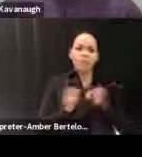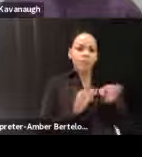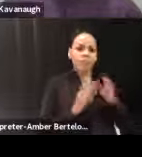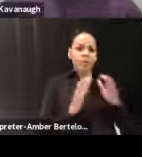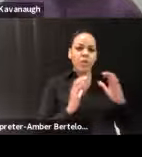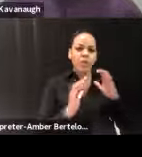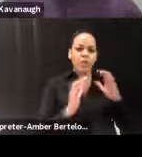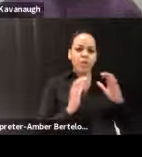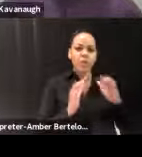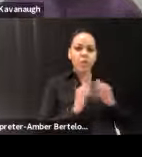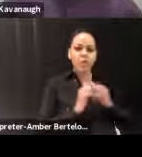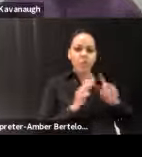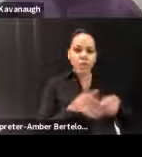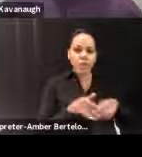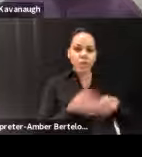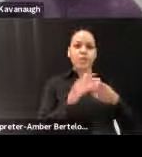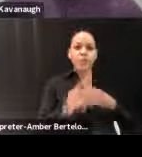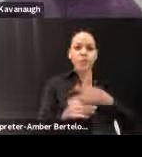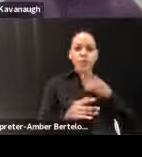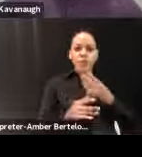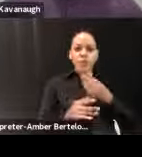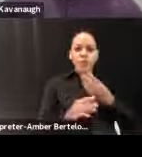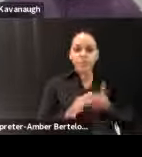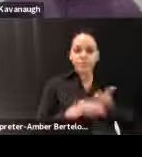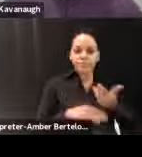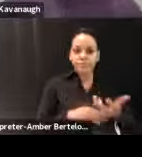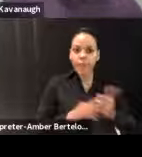an original voice?